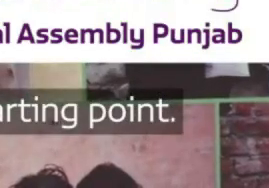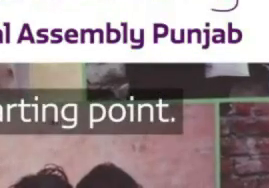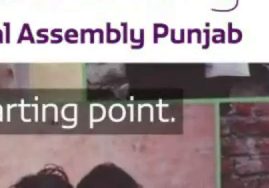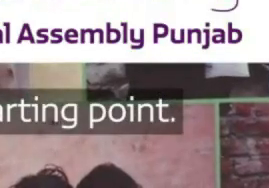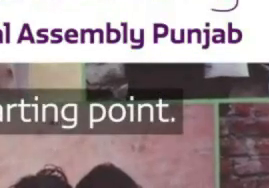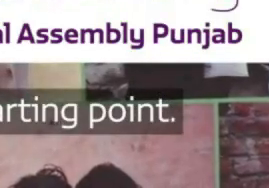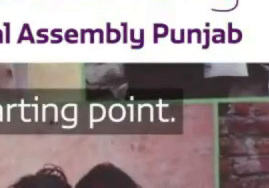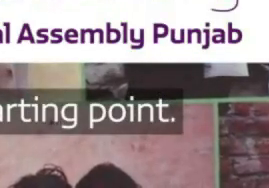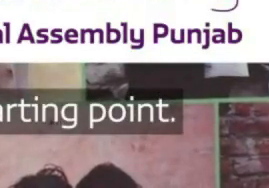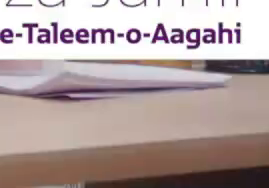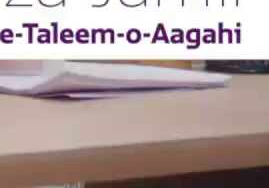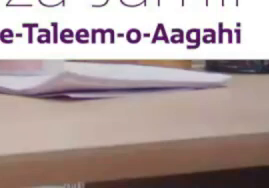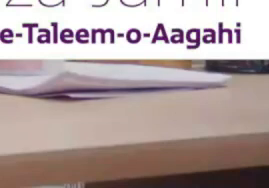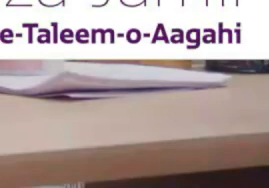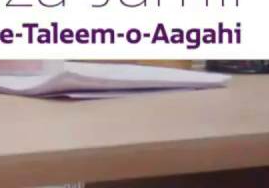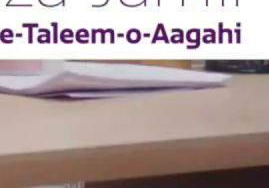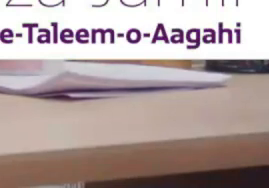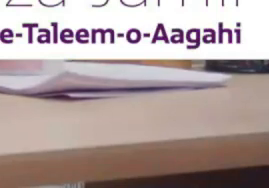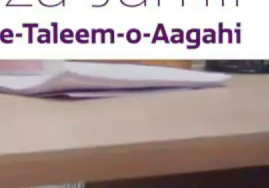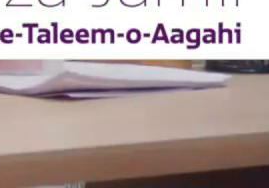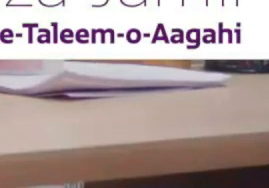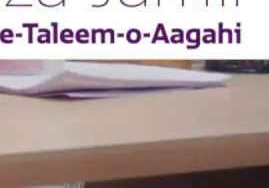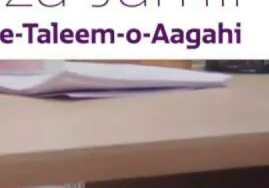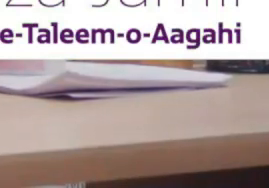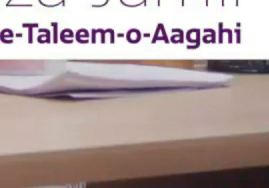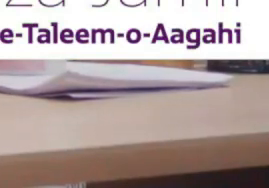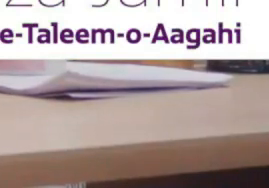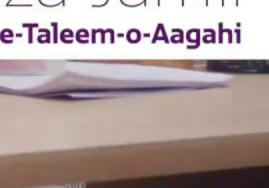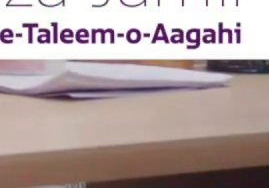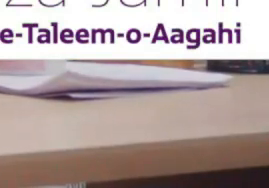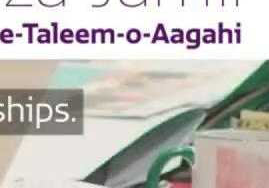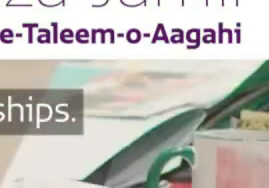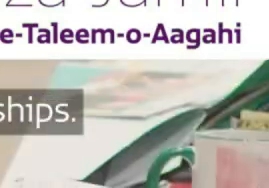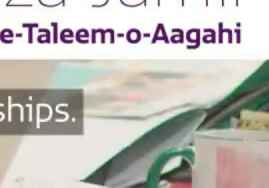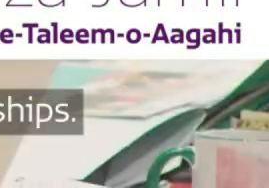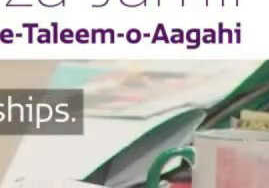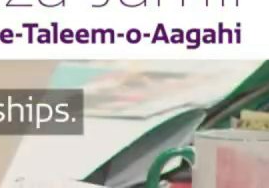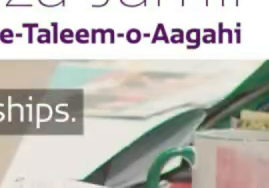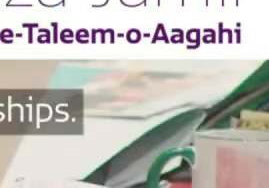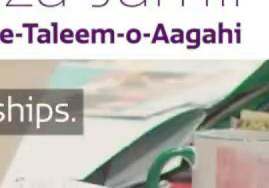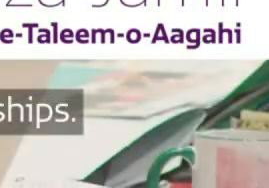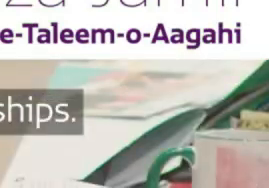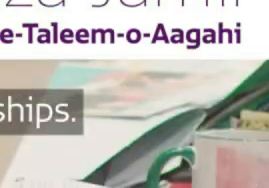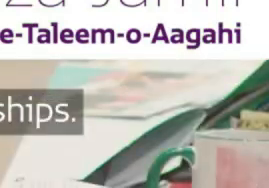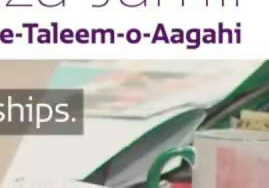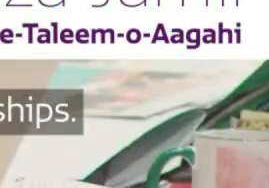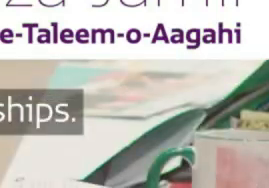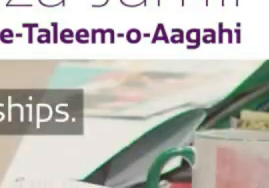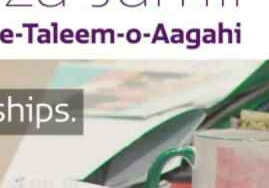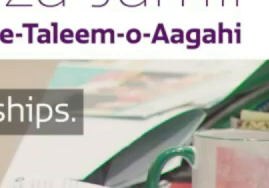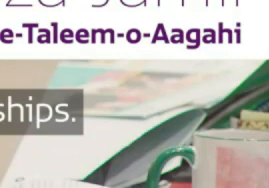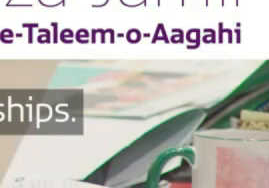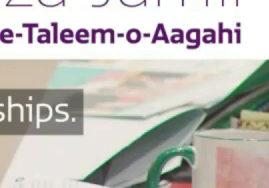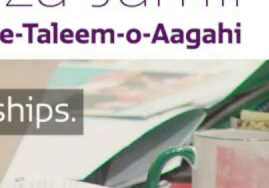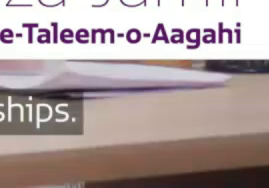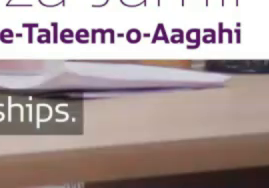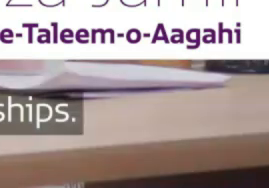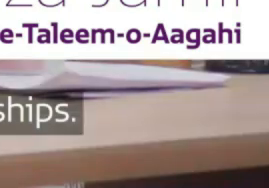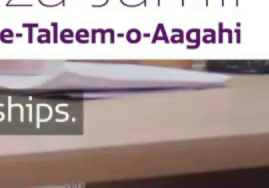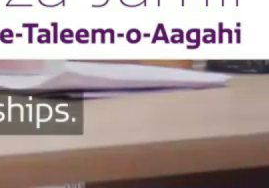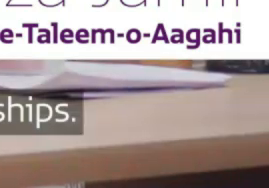everything as a great starting point. To make data come alive for action, you need these very lively